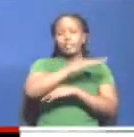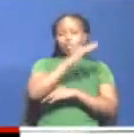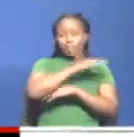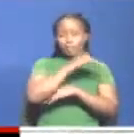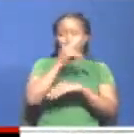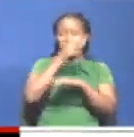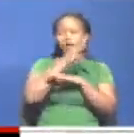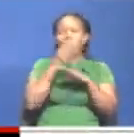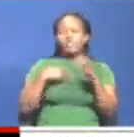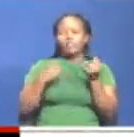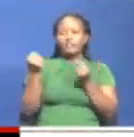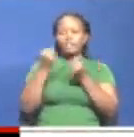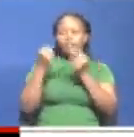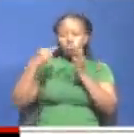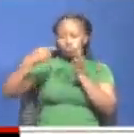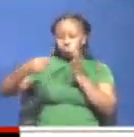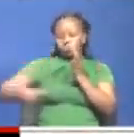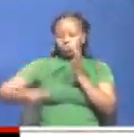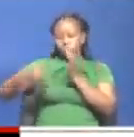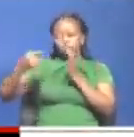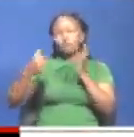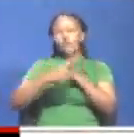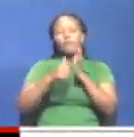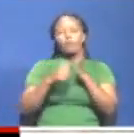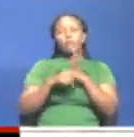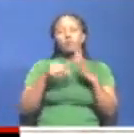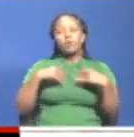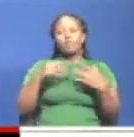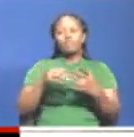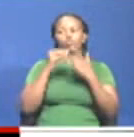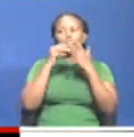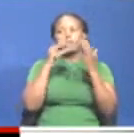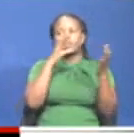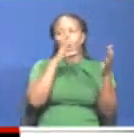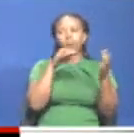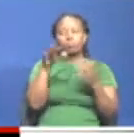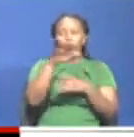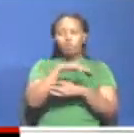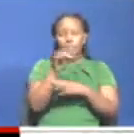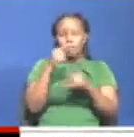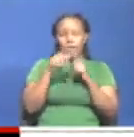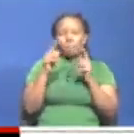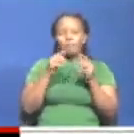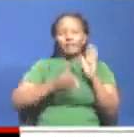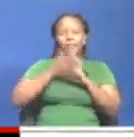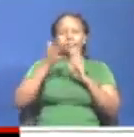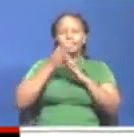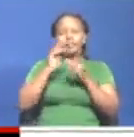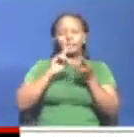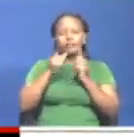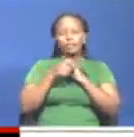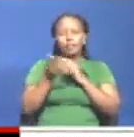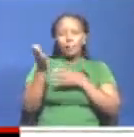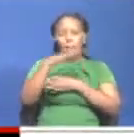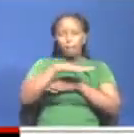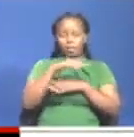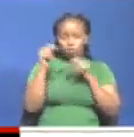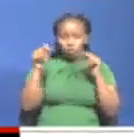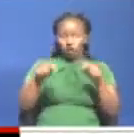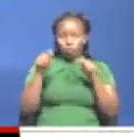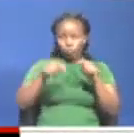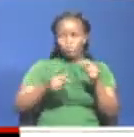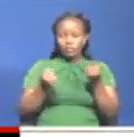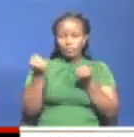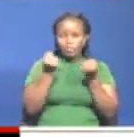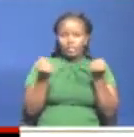a tire on the curtain-raising super special stage, but was immediately into the podium fight on today's sandy speed tests